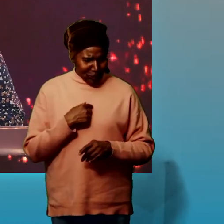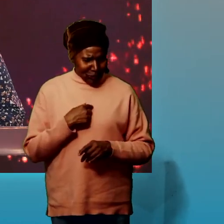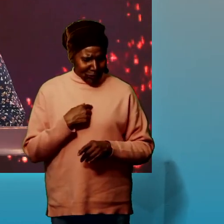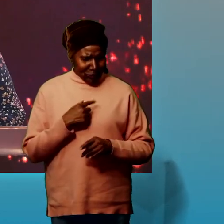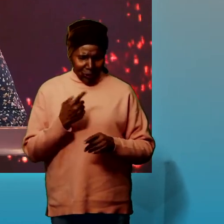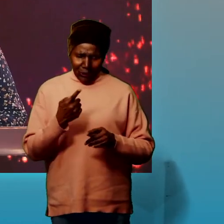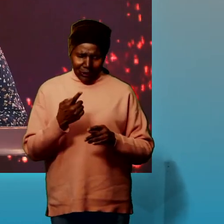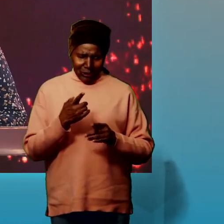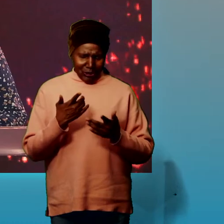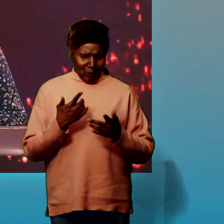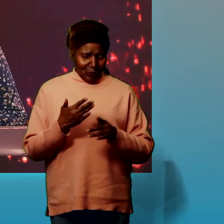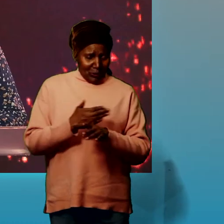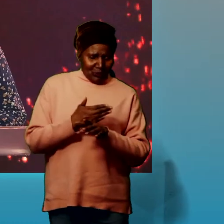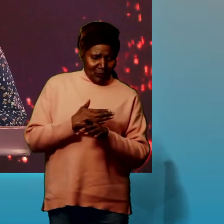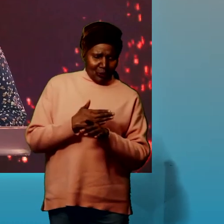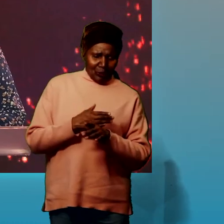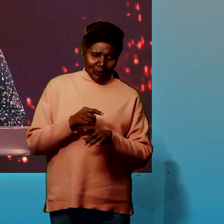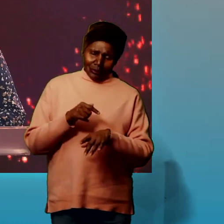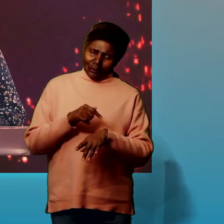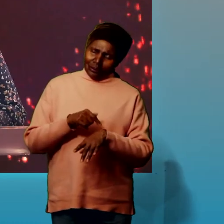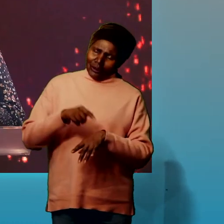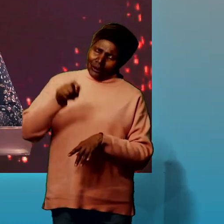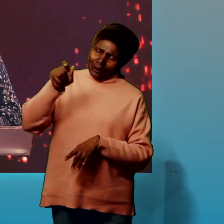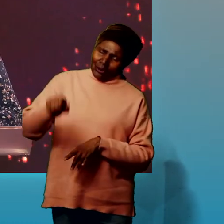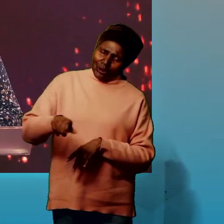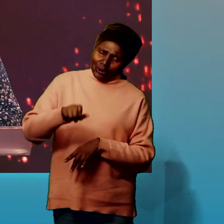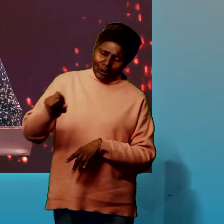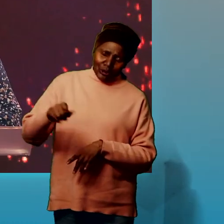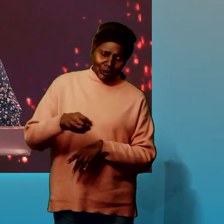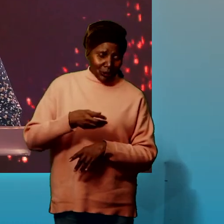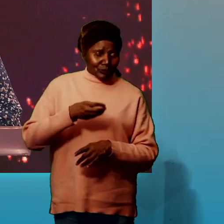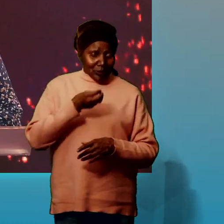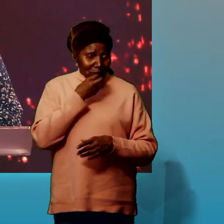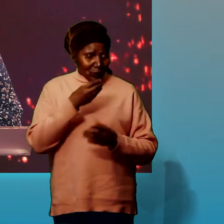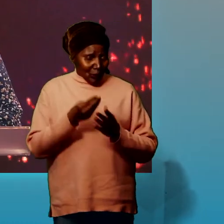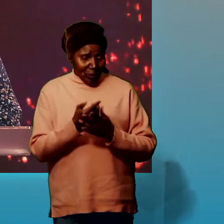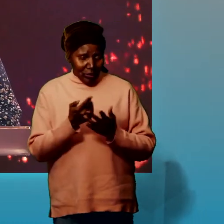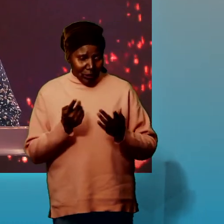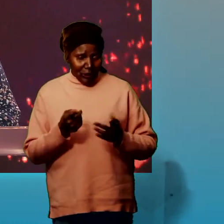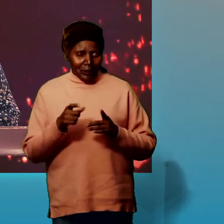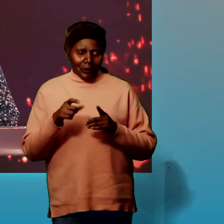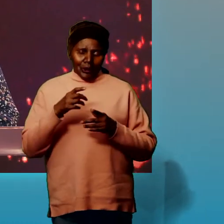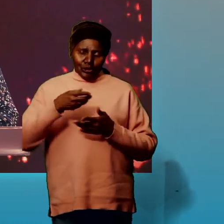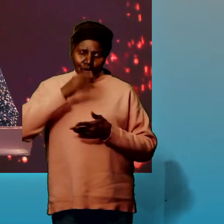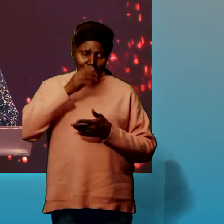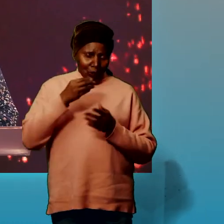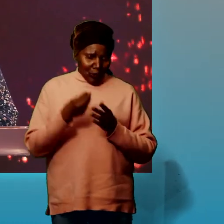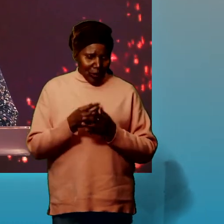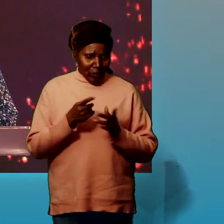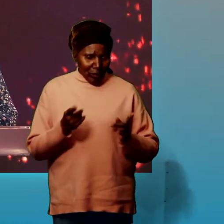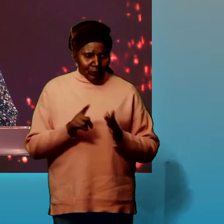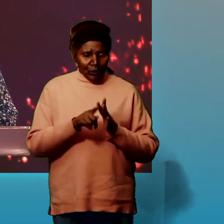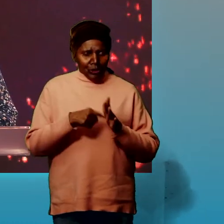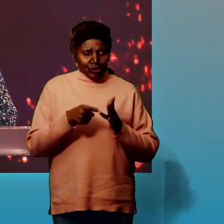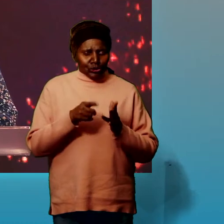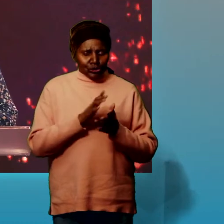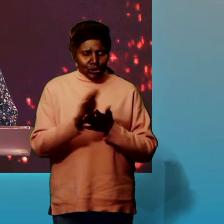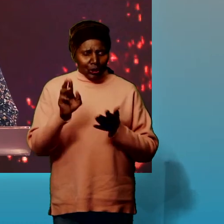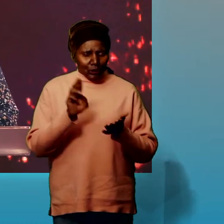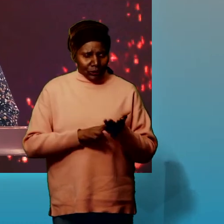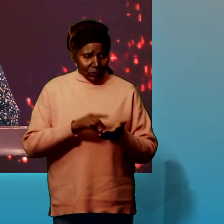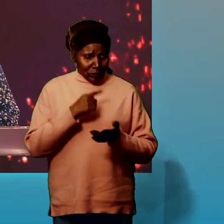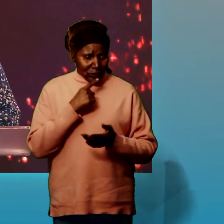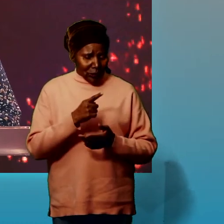the cross. He ate with them, he drank with them. In John, the book of John, it describes that he even washed